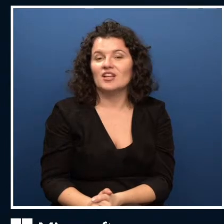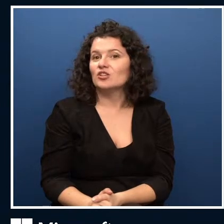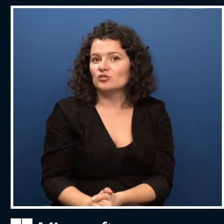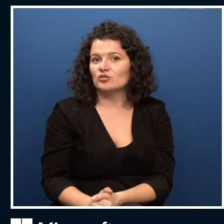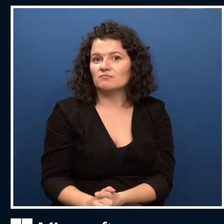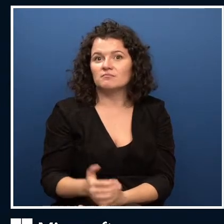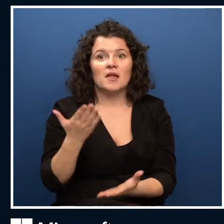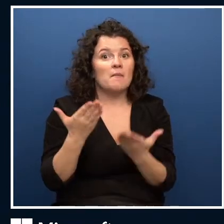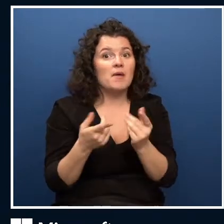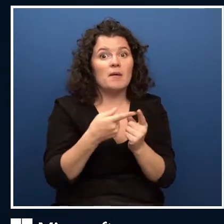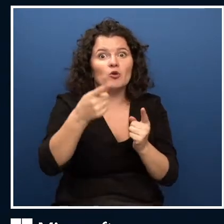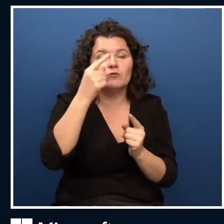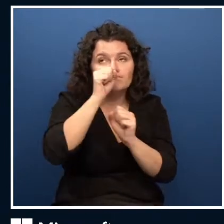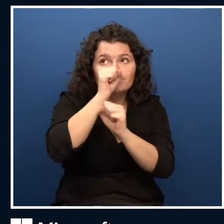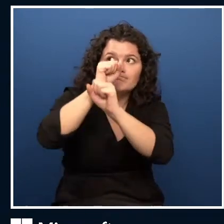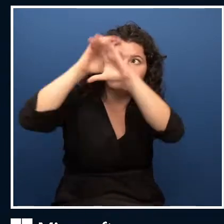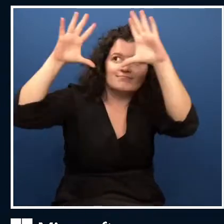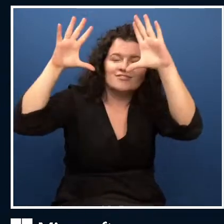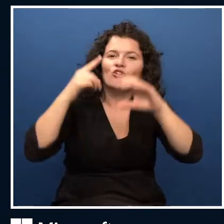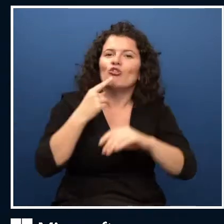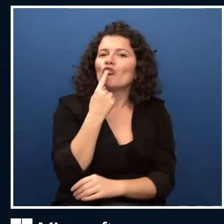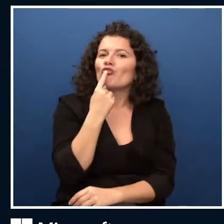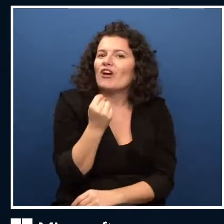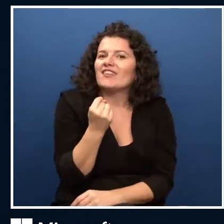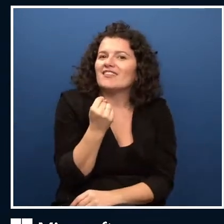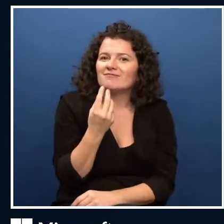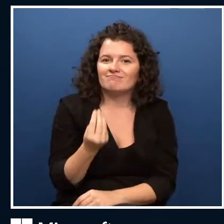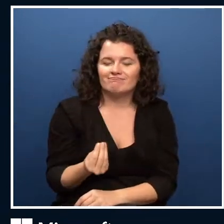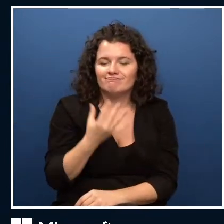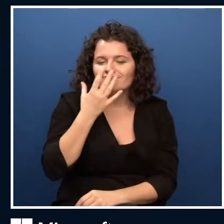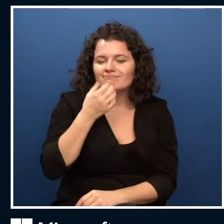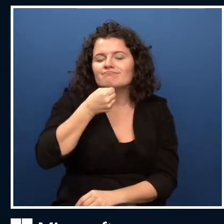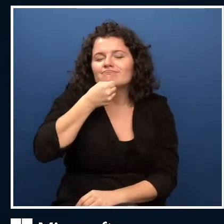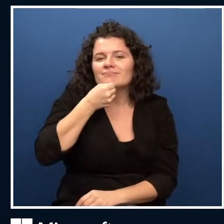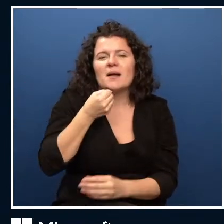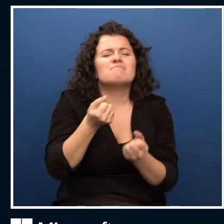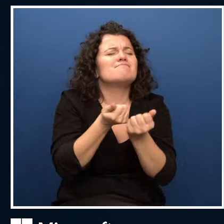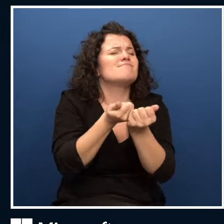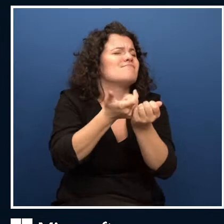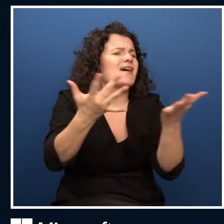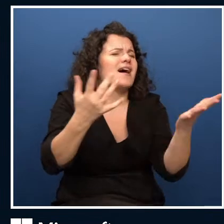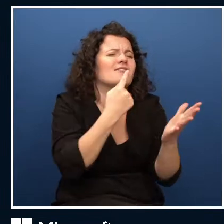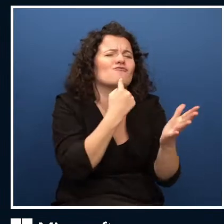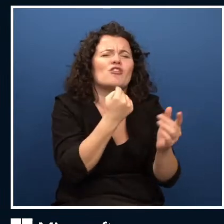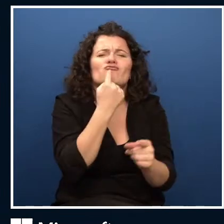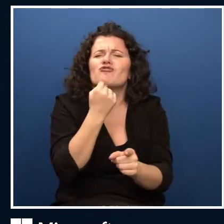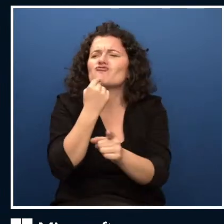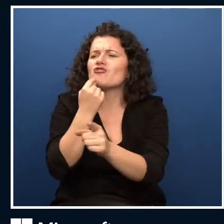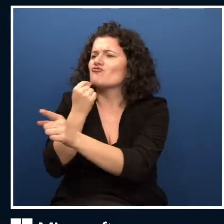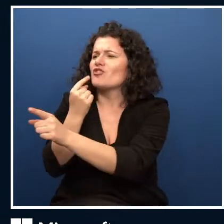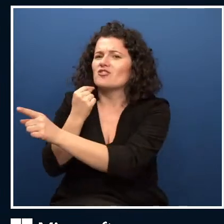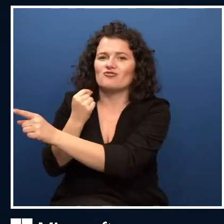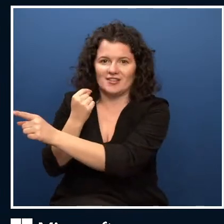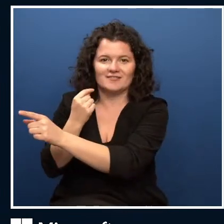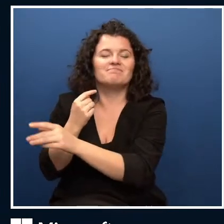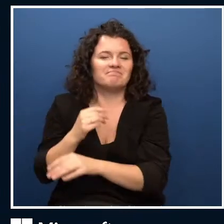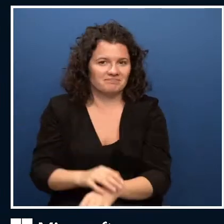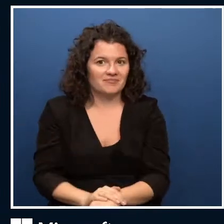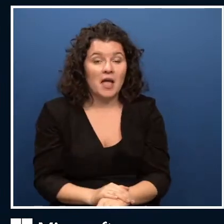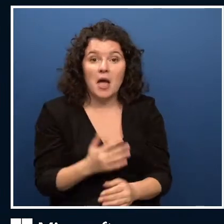one. I also thought about the red colored rose myself. But some of you might have also